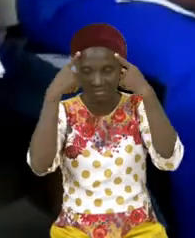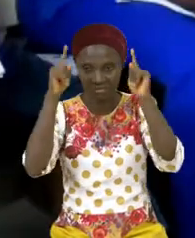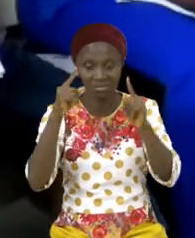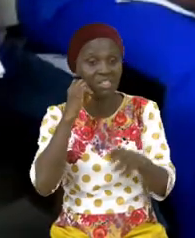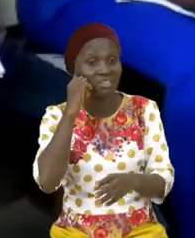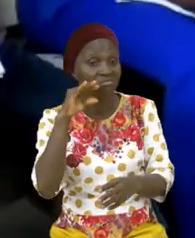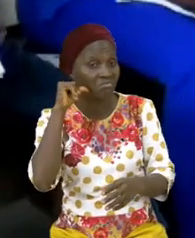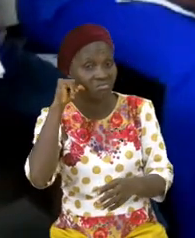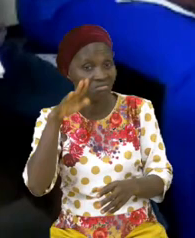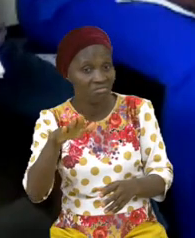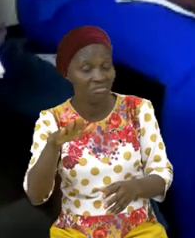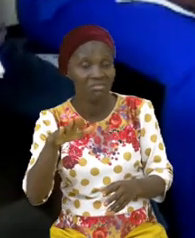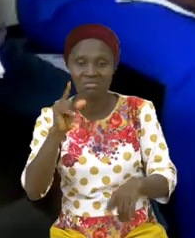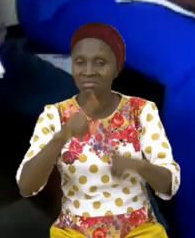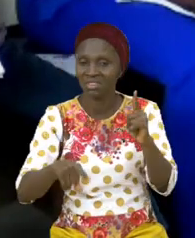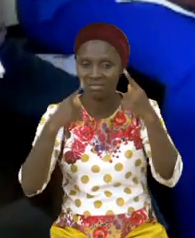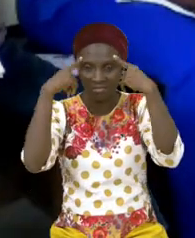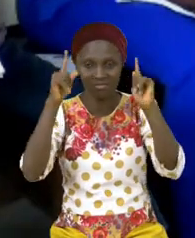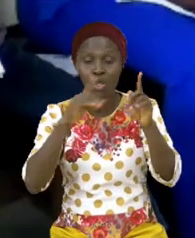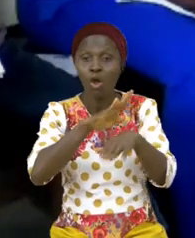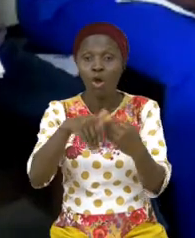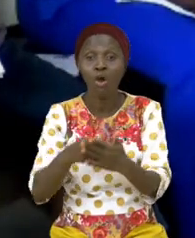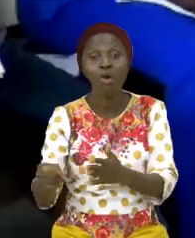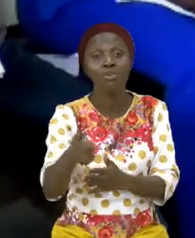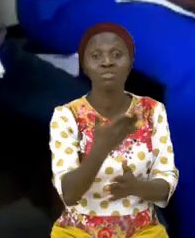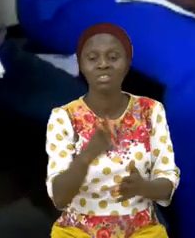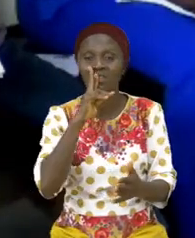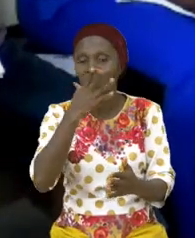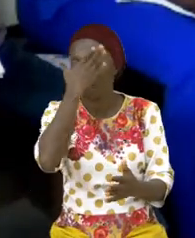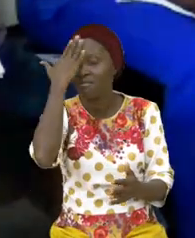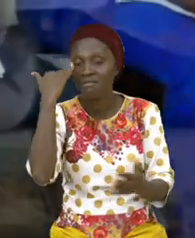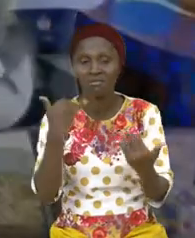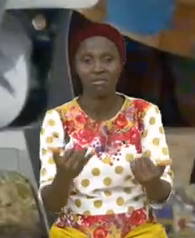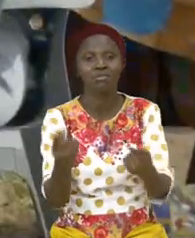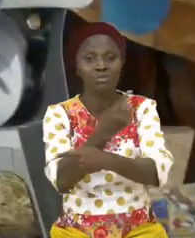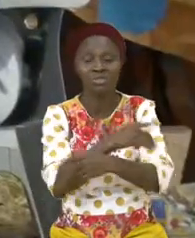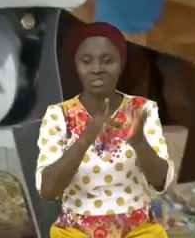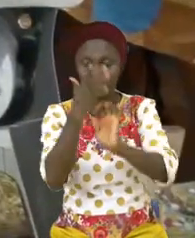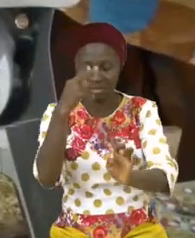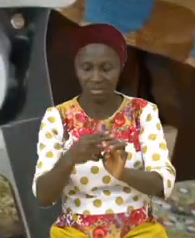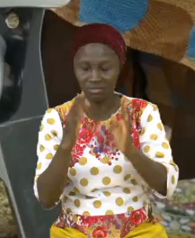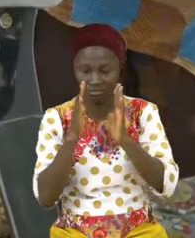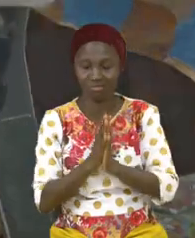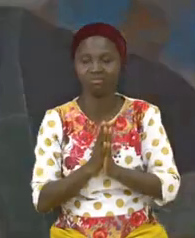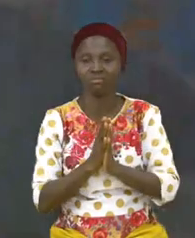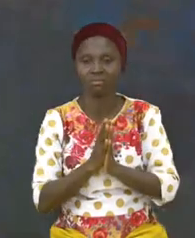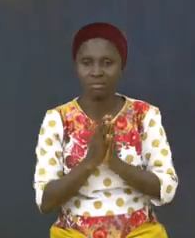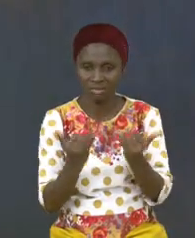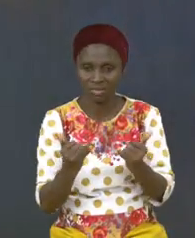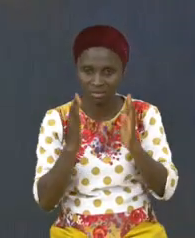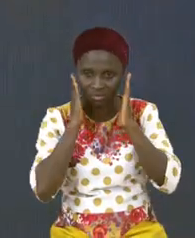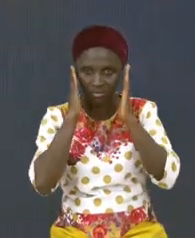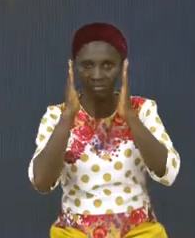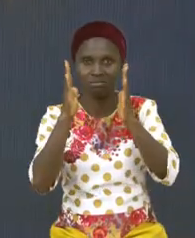cannot make it, all those things are forgotten today. Look up here. Let your